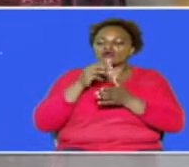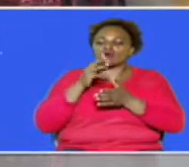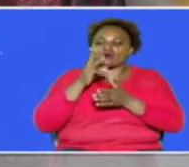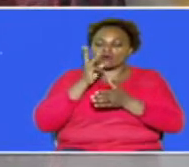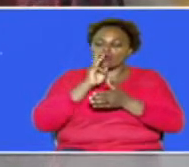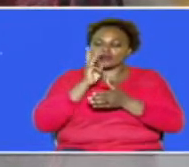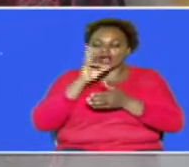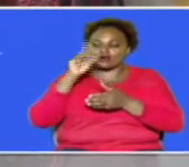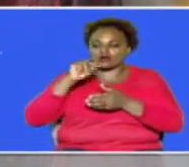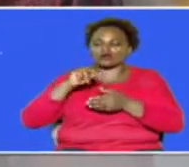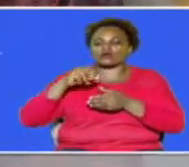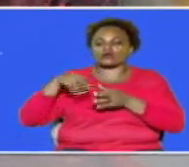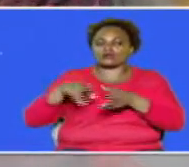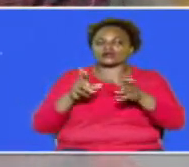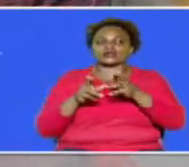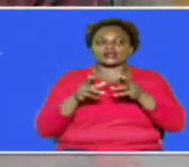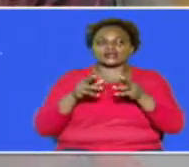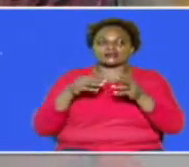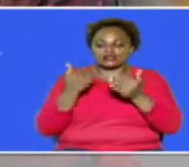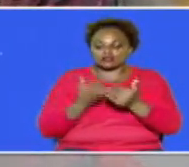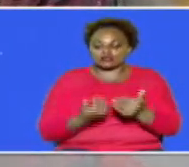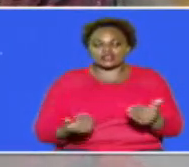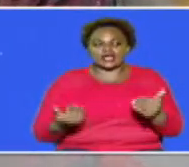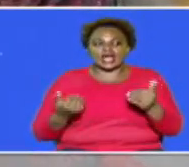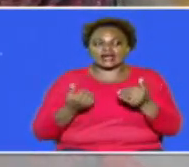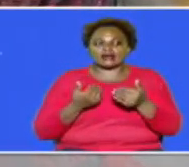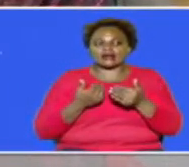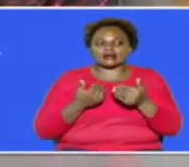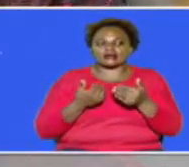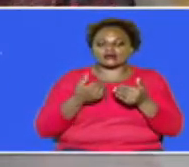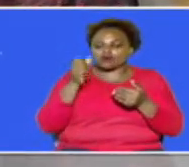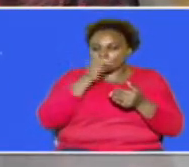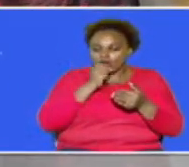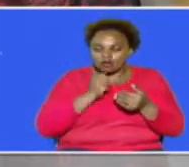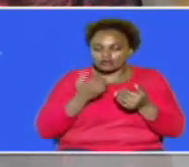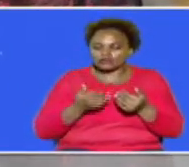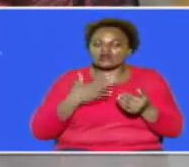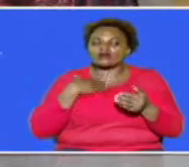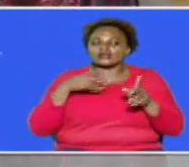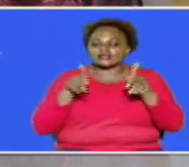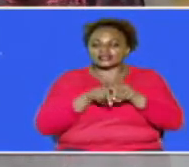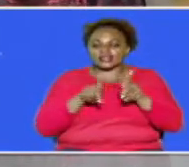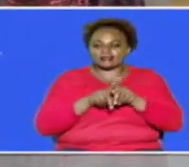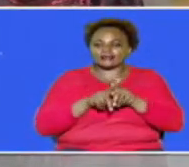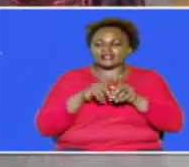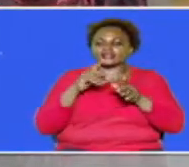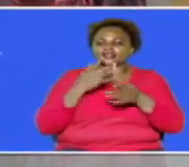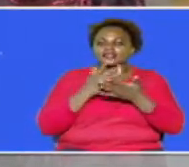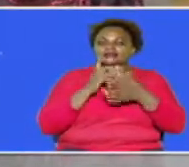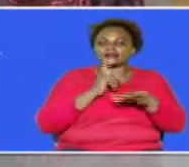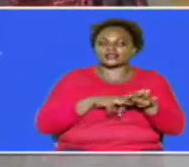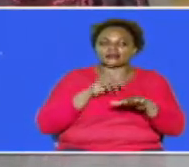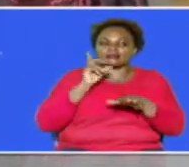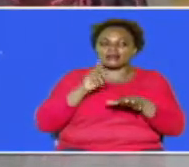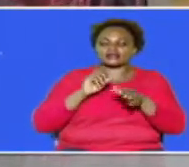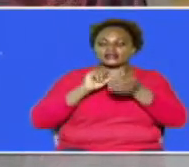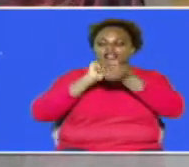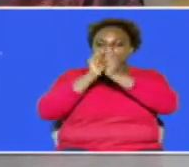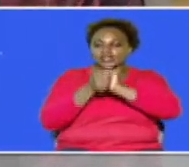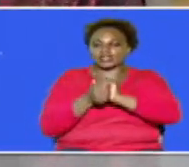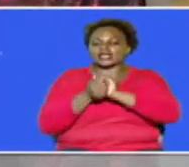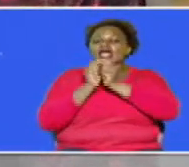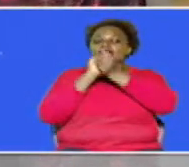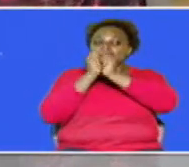and no roads. I don't want my kids, you know, my grandkids, to grow up the same way. The same thing. There comes a time when you have to call for change.